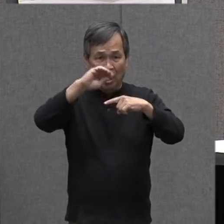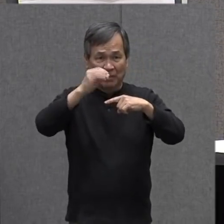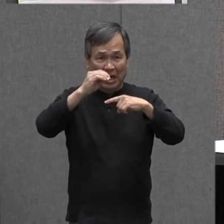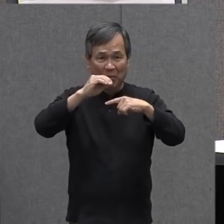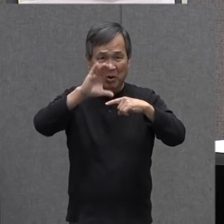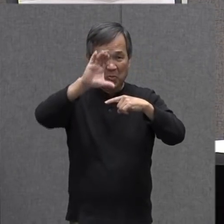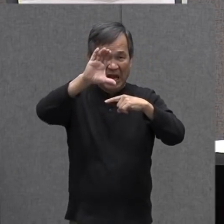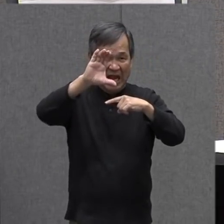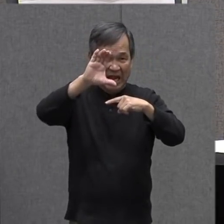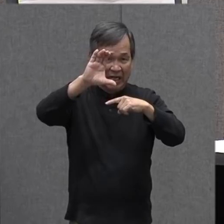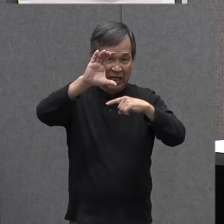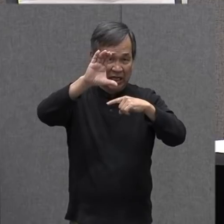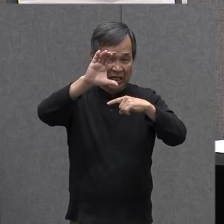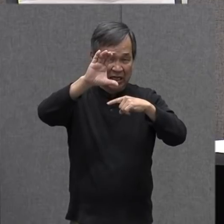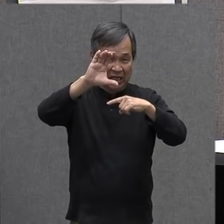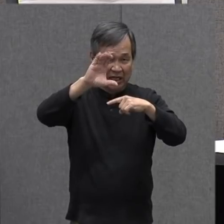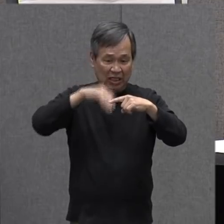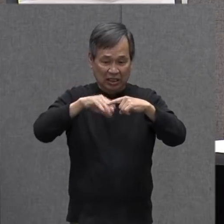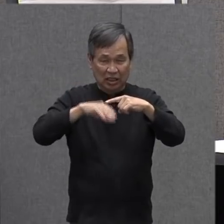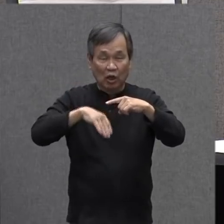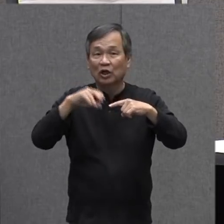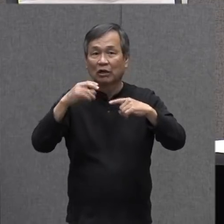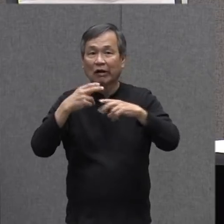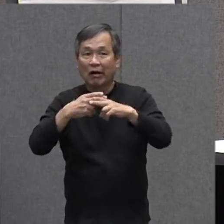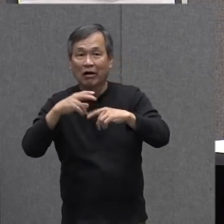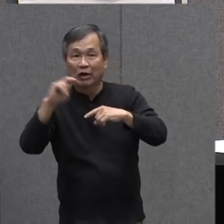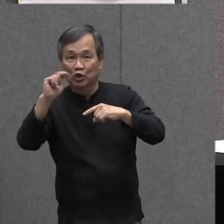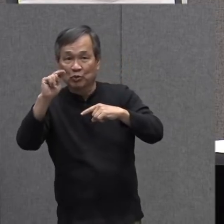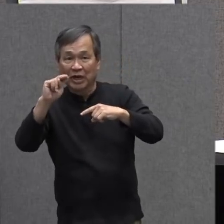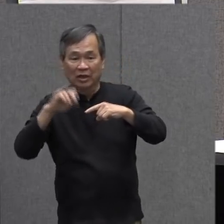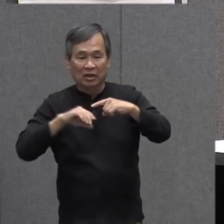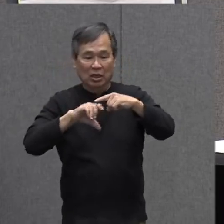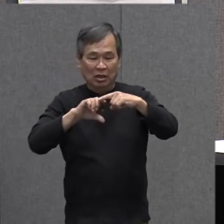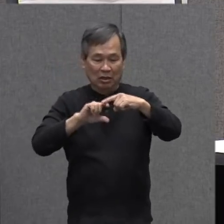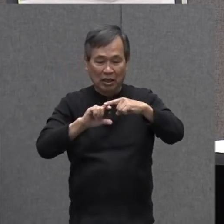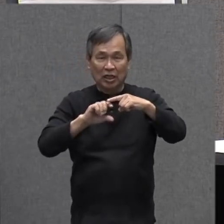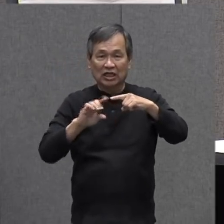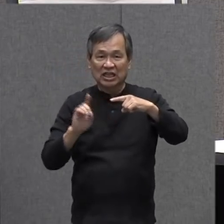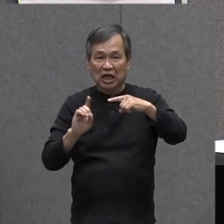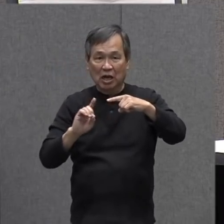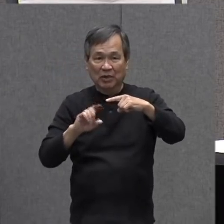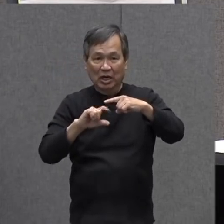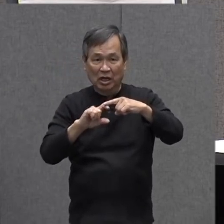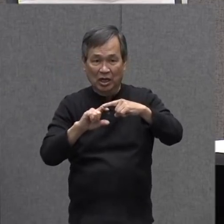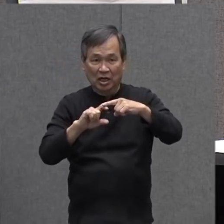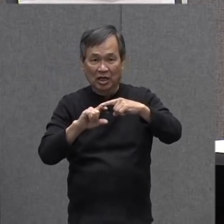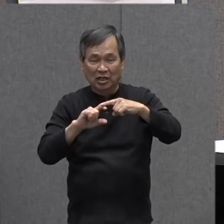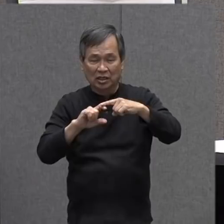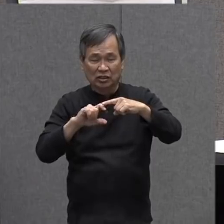different moons, and ask yourself, would you weigh more or less there? What would that feel like? Think about